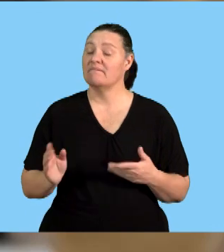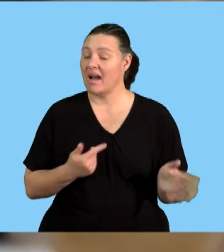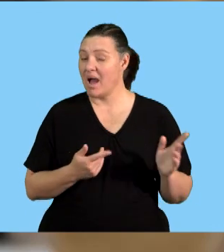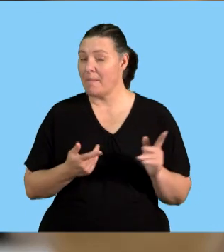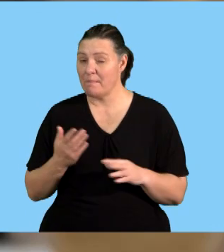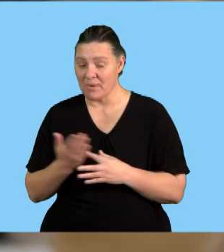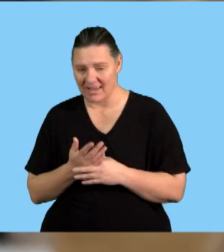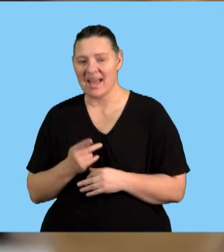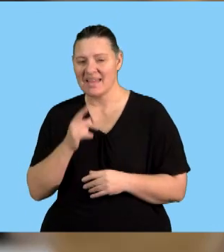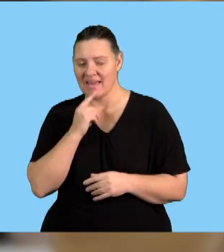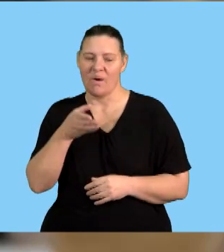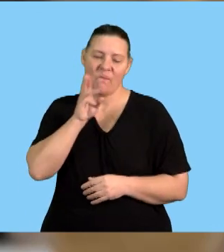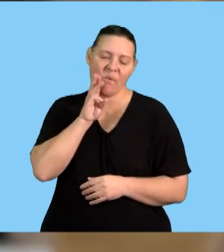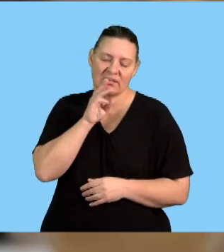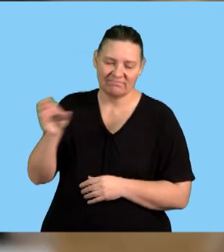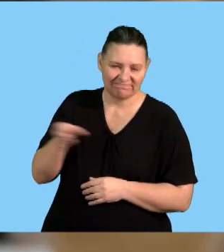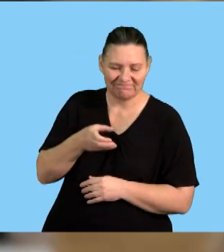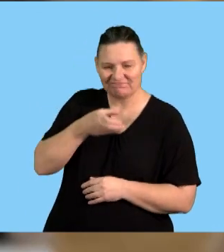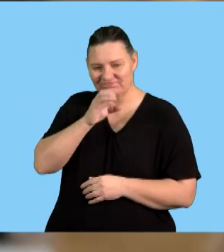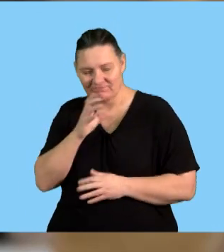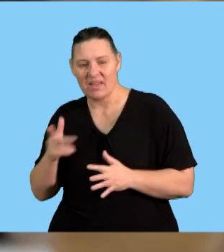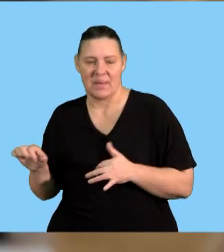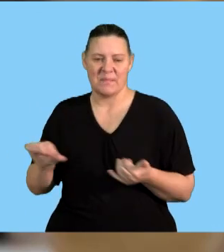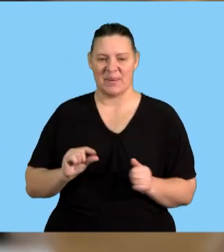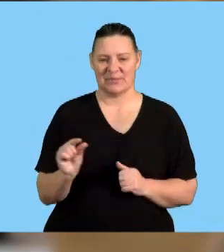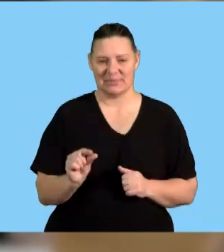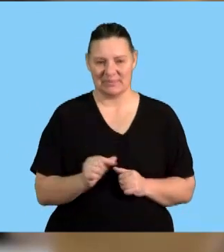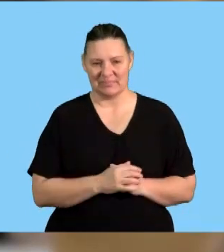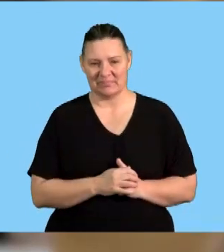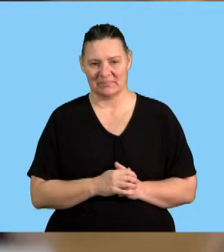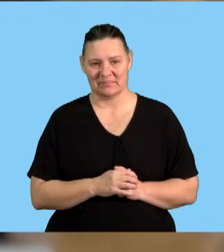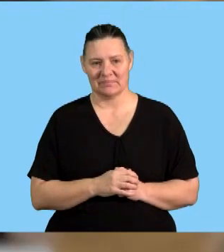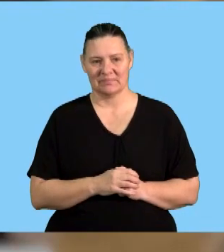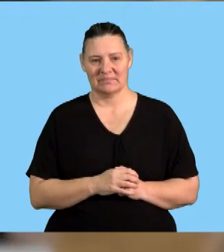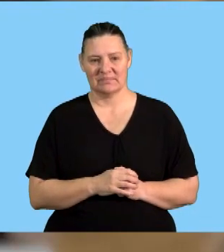quickly go and get yourself some water, whatever. I'll see you soon.